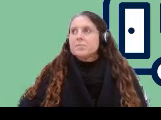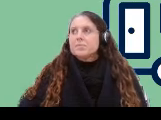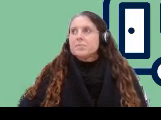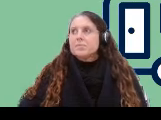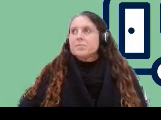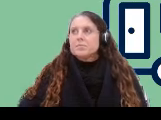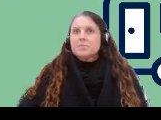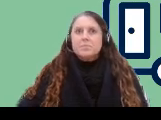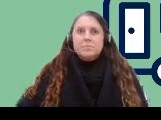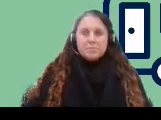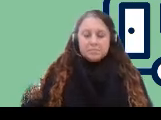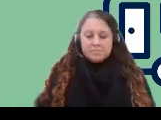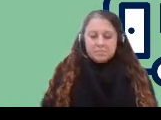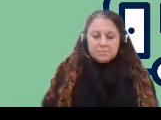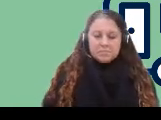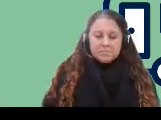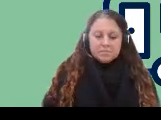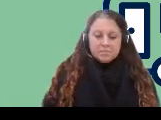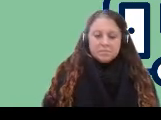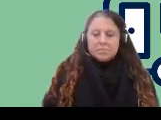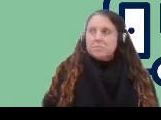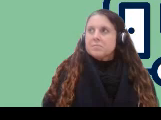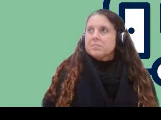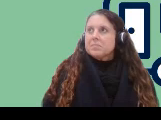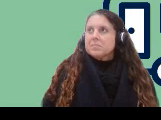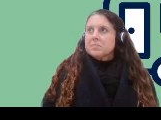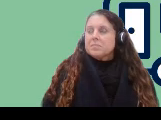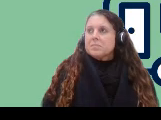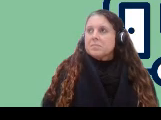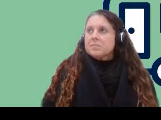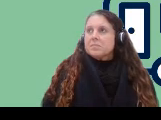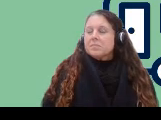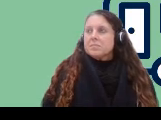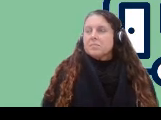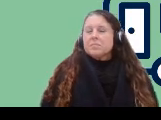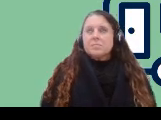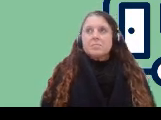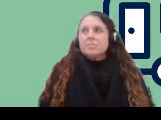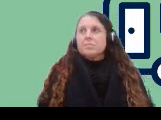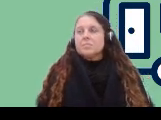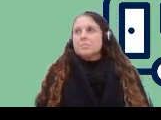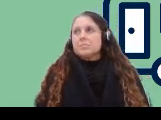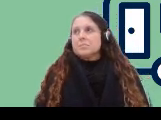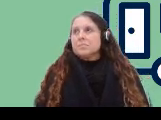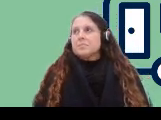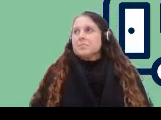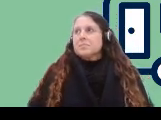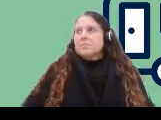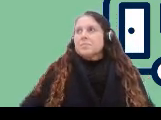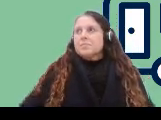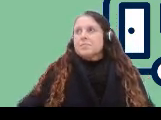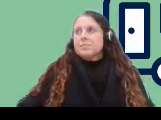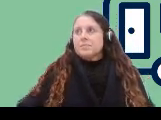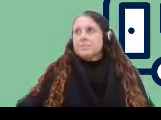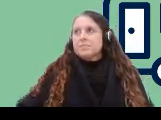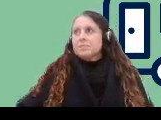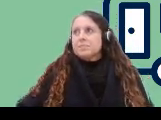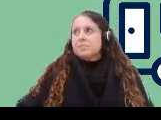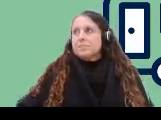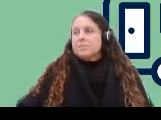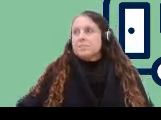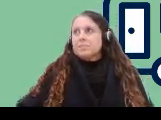It's actually a little step-by-step video. There's a little bit of a gap at the start for a few seconds with no sound, and then we get into